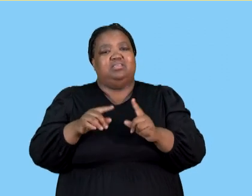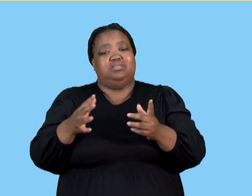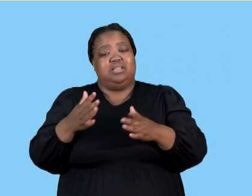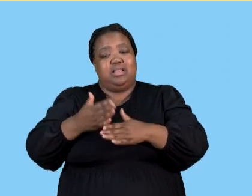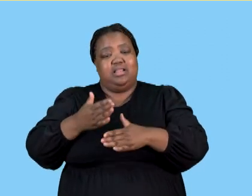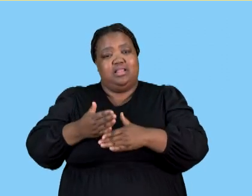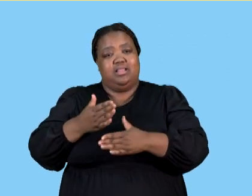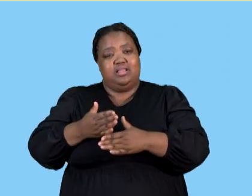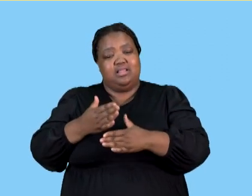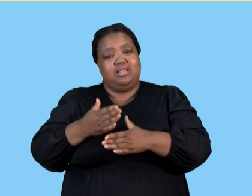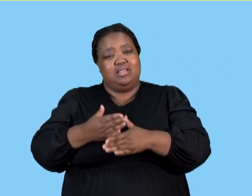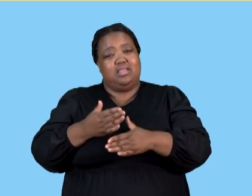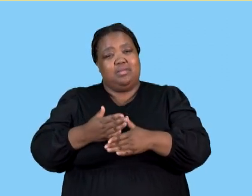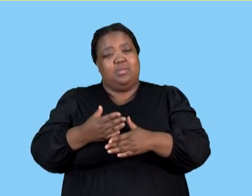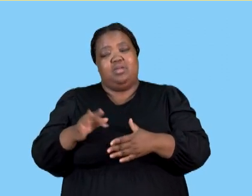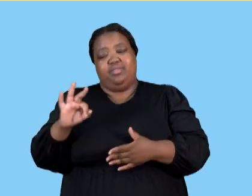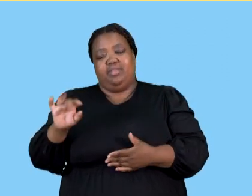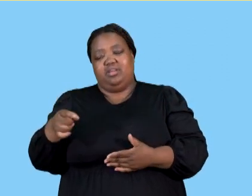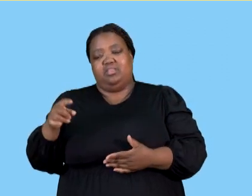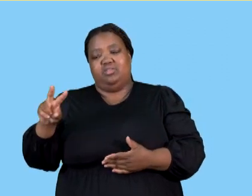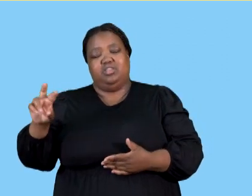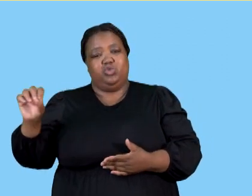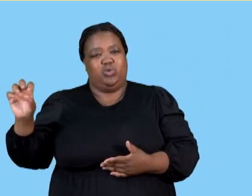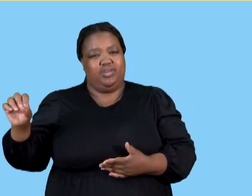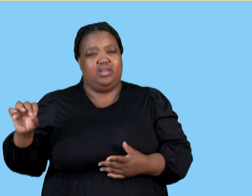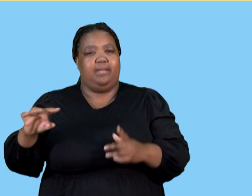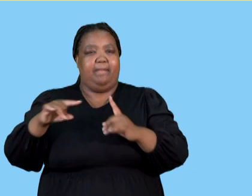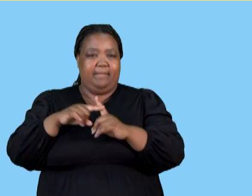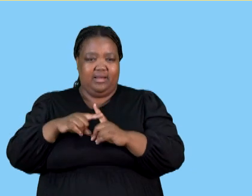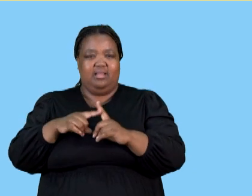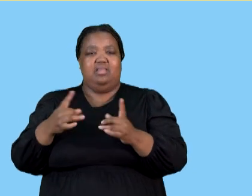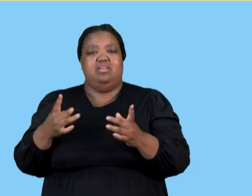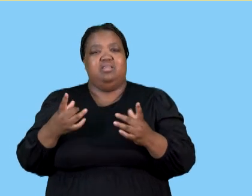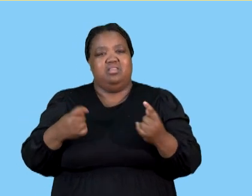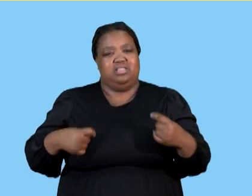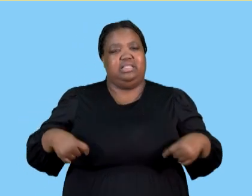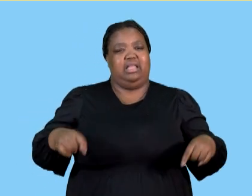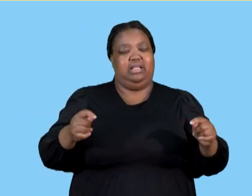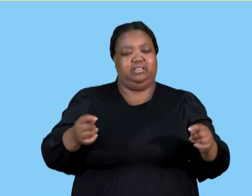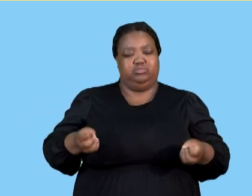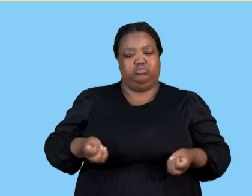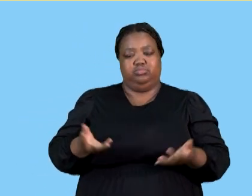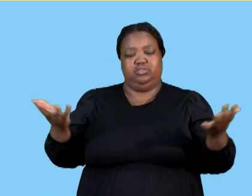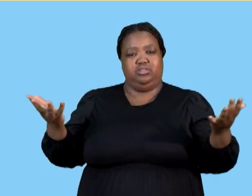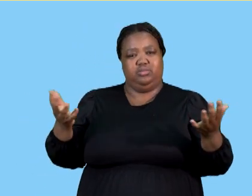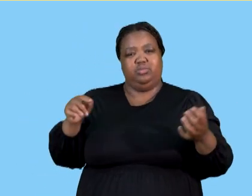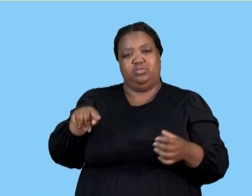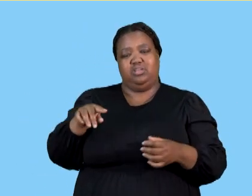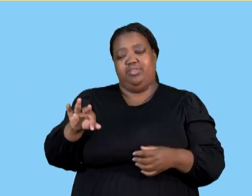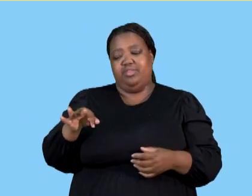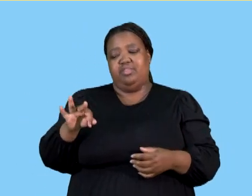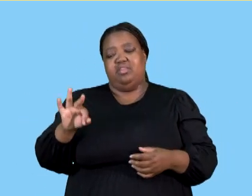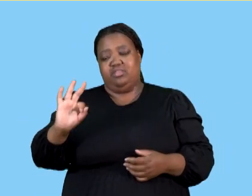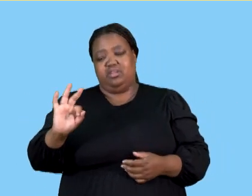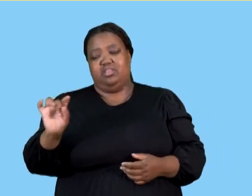8.4, plus the direct labor cost, which is 3,200, plus the selling